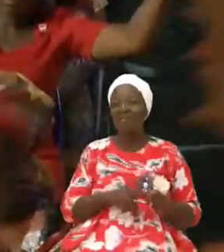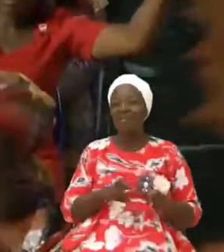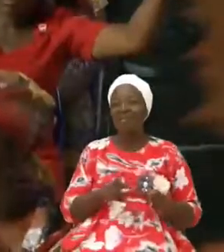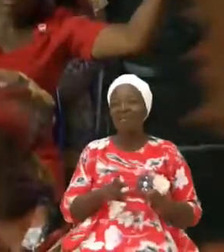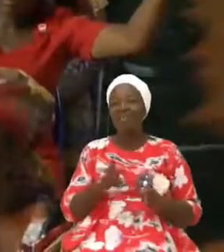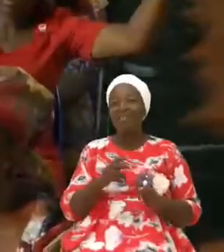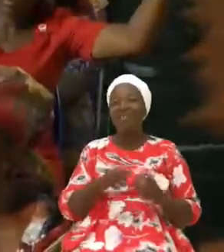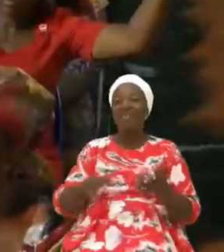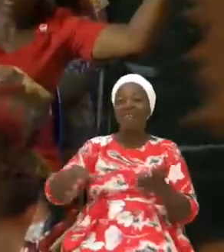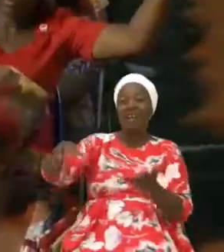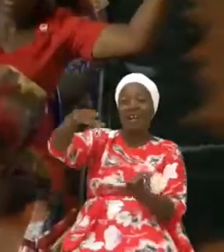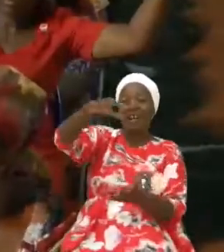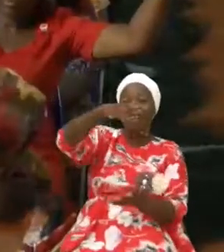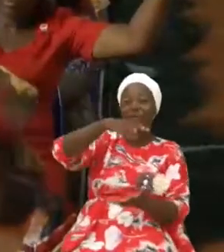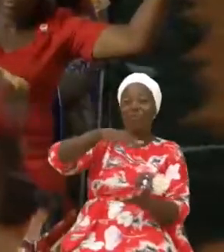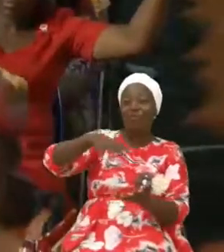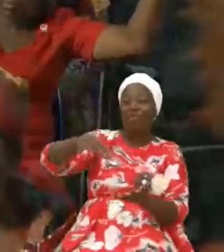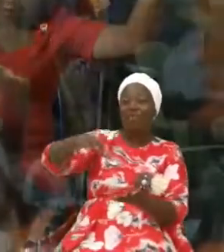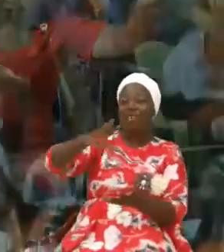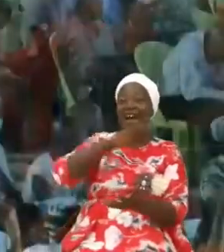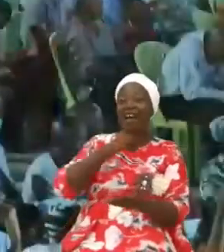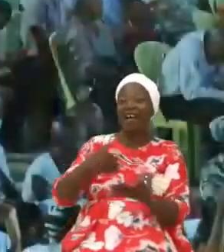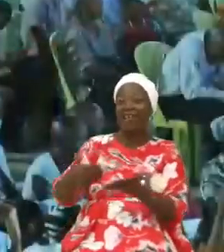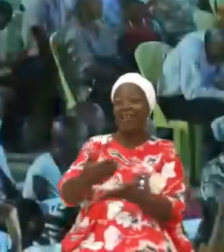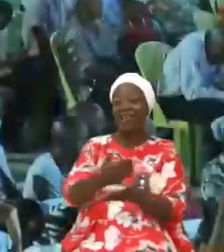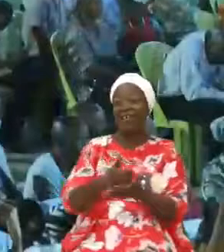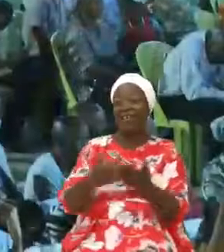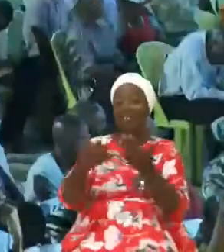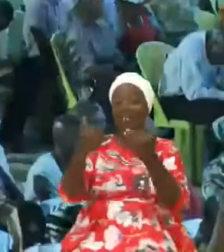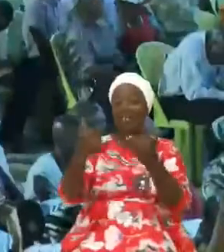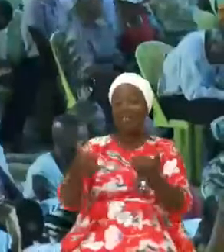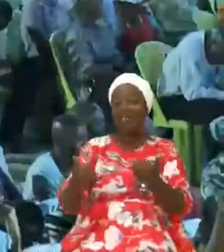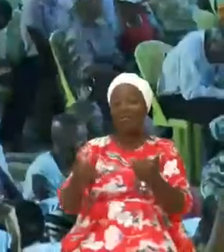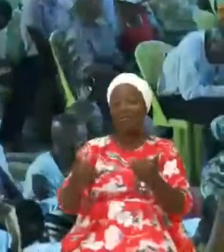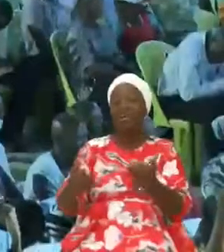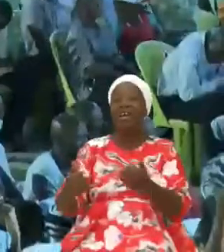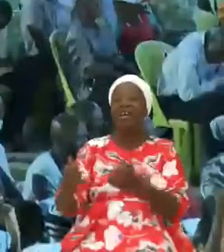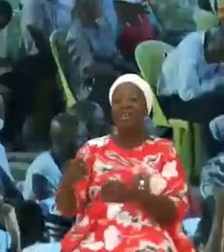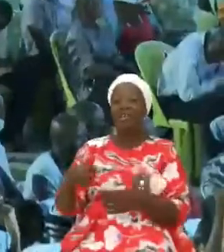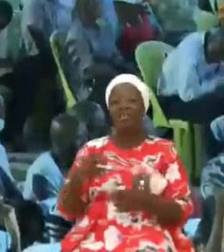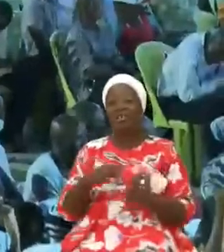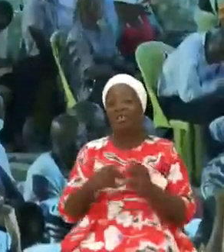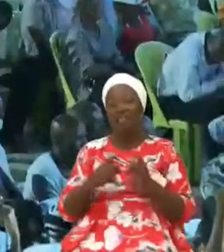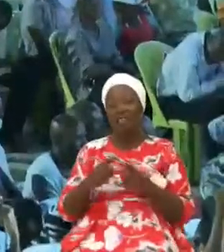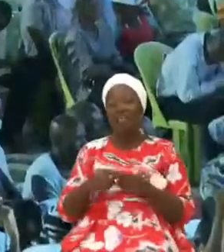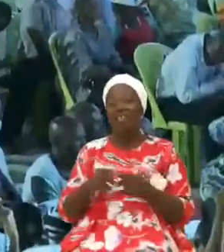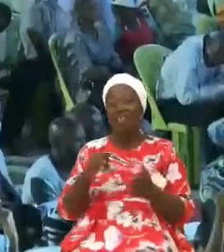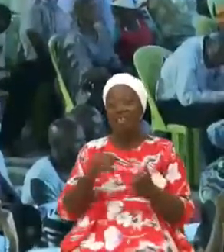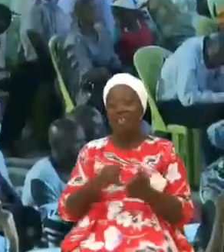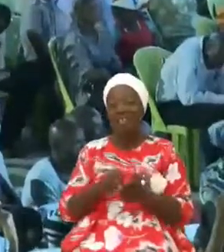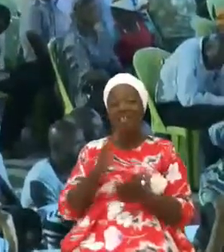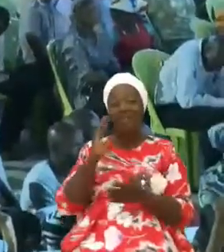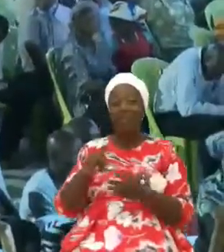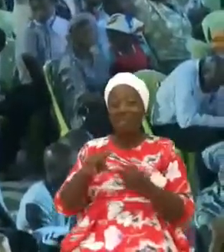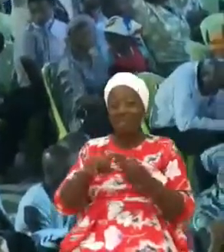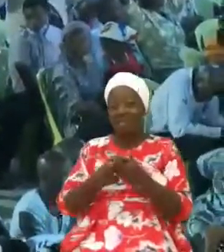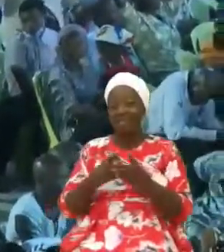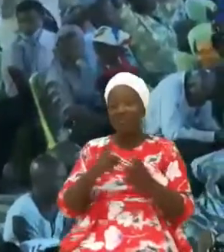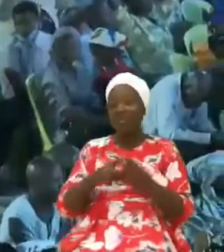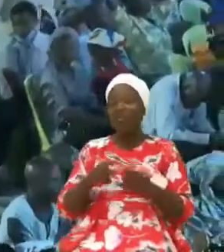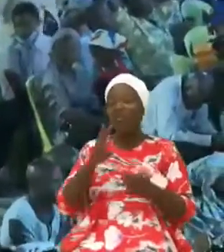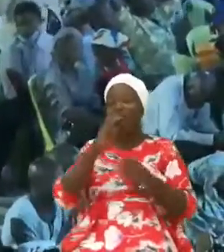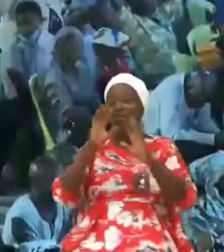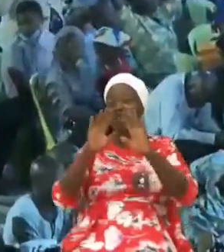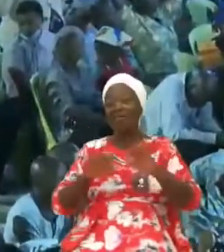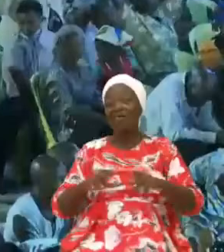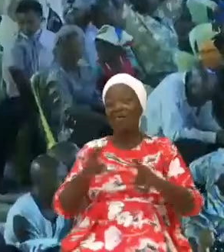Get ready. The clouds are gathered already. The rains are